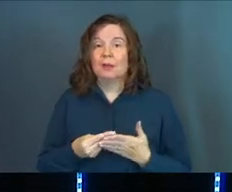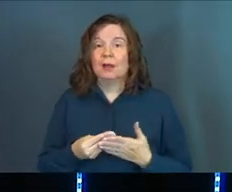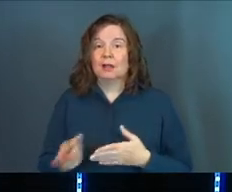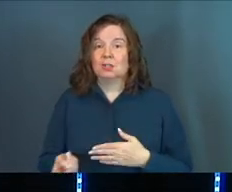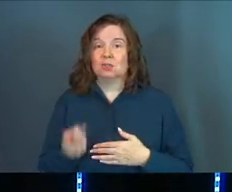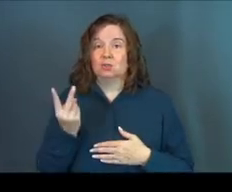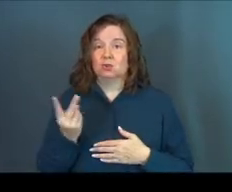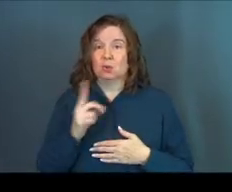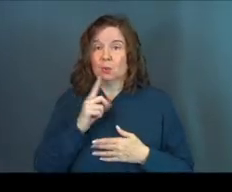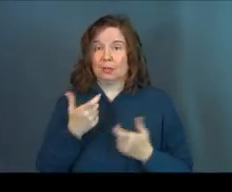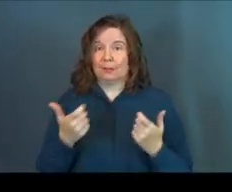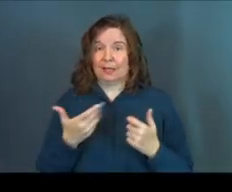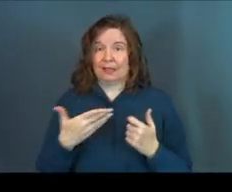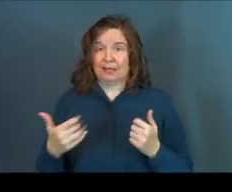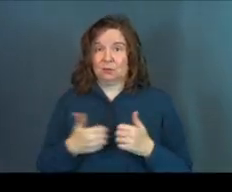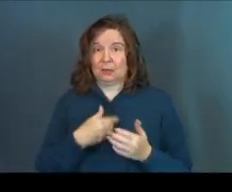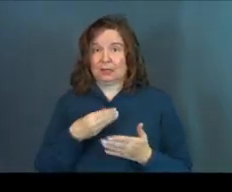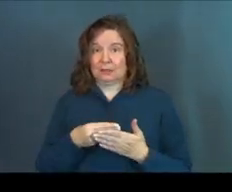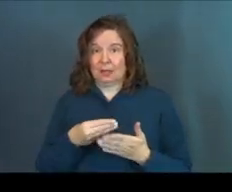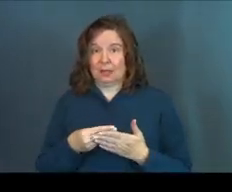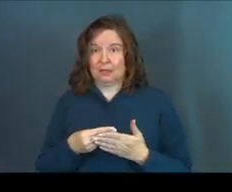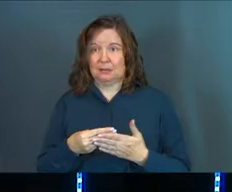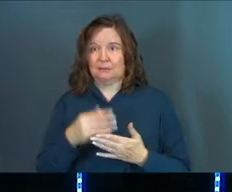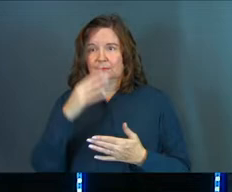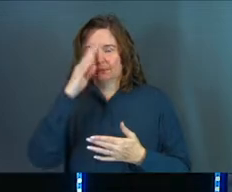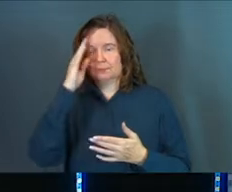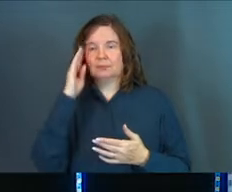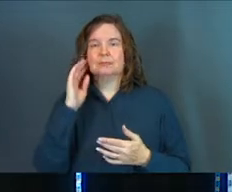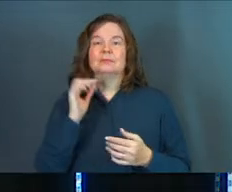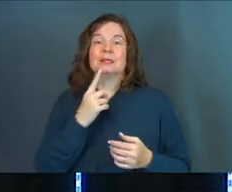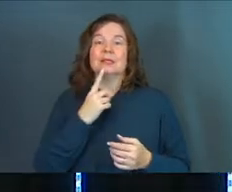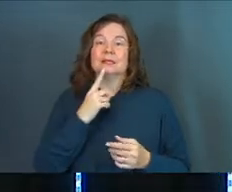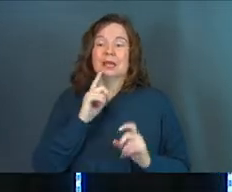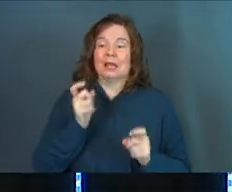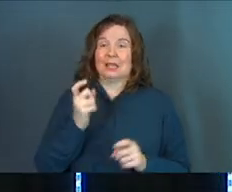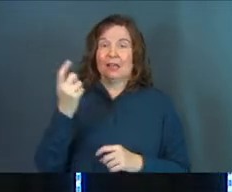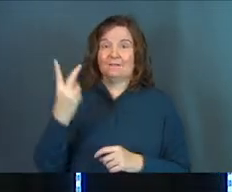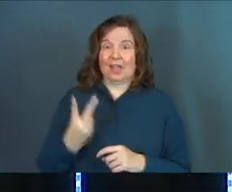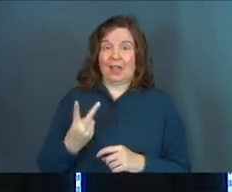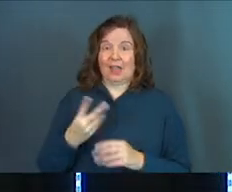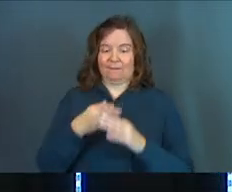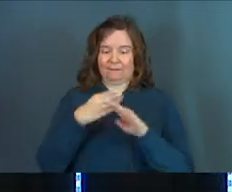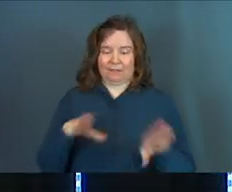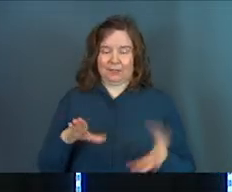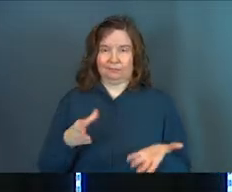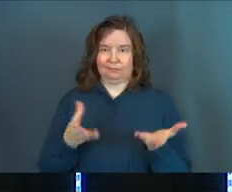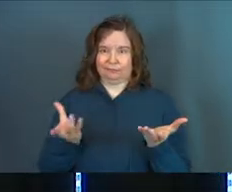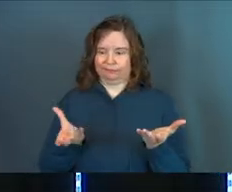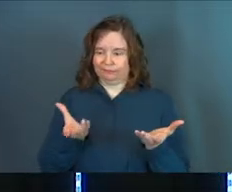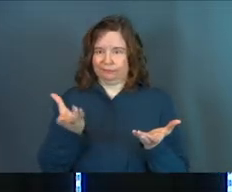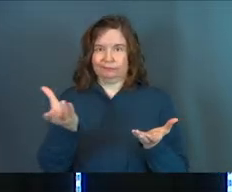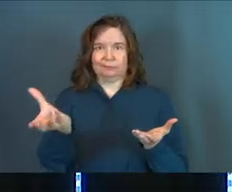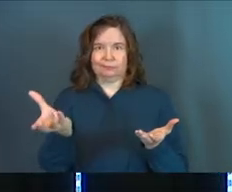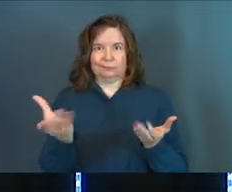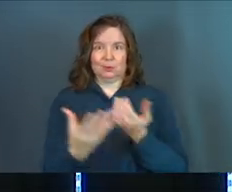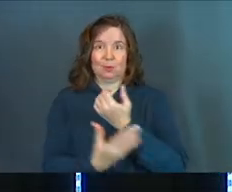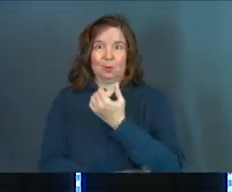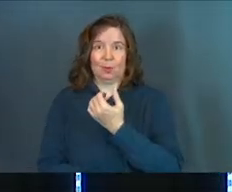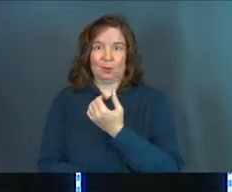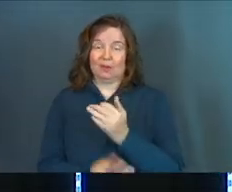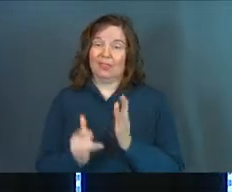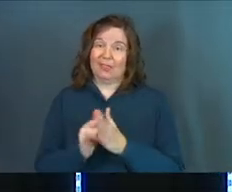does two really big things with his money. Number one, he says, I'll give half of it to the poor. That's